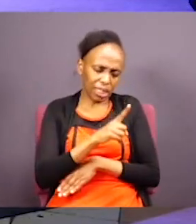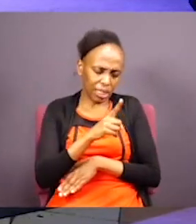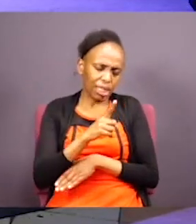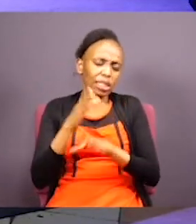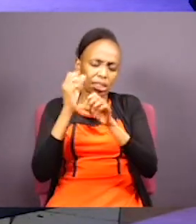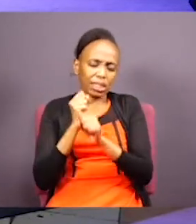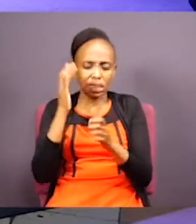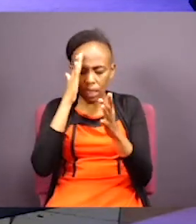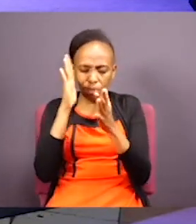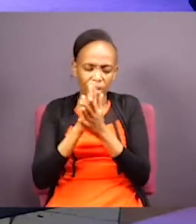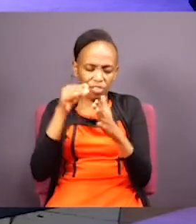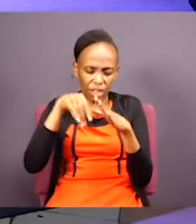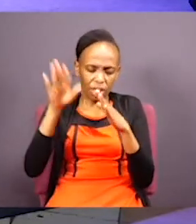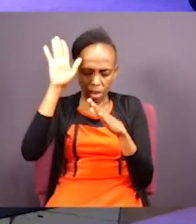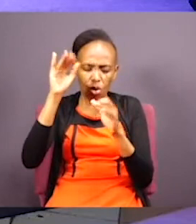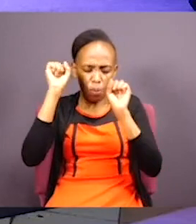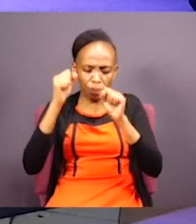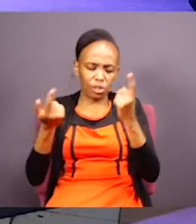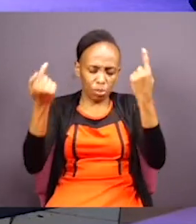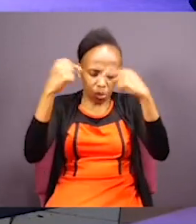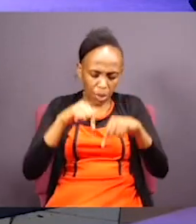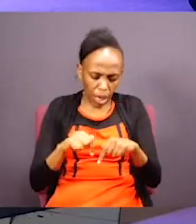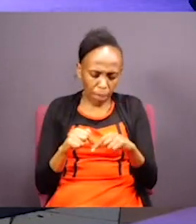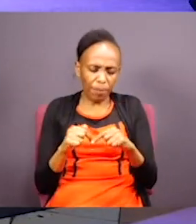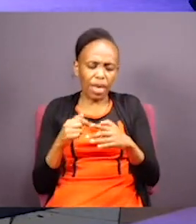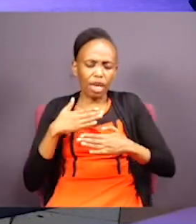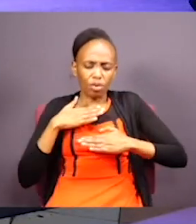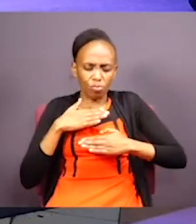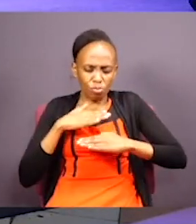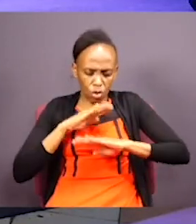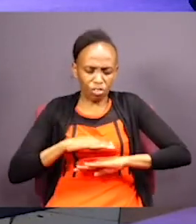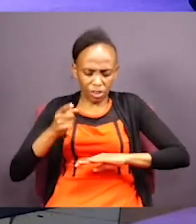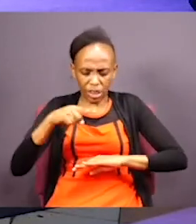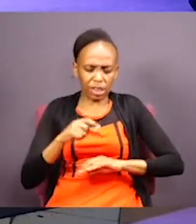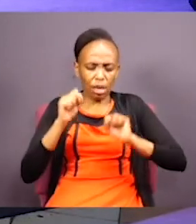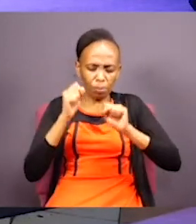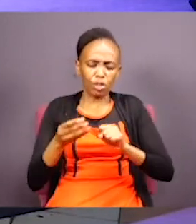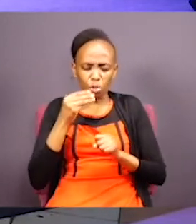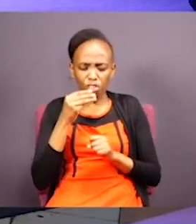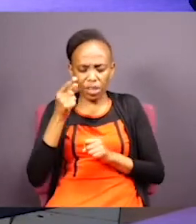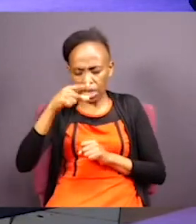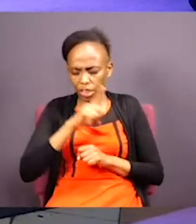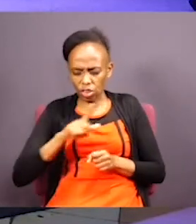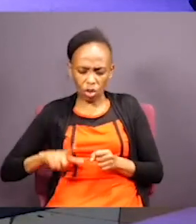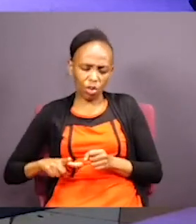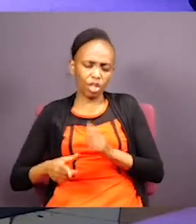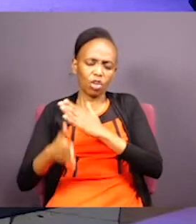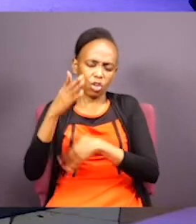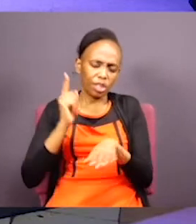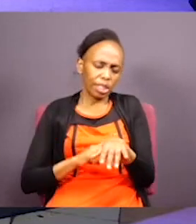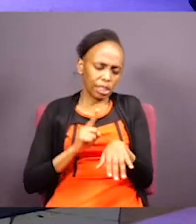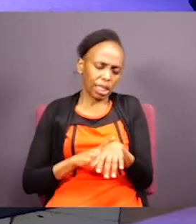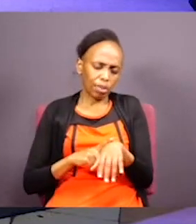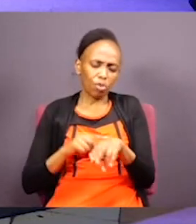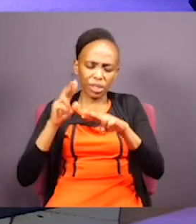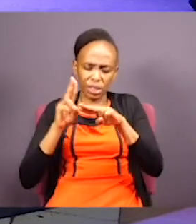and believing in you, Father, may you come and quench us. May you come, mighty Father, and feed us, Lord God, even as we sit, mighty